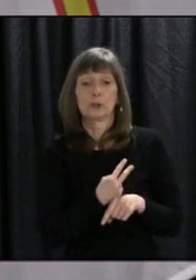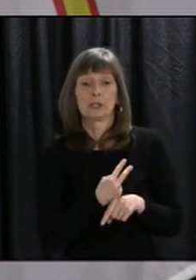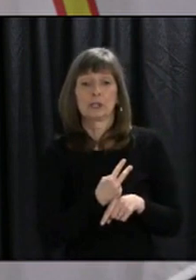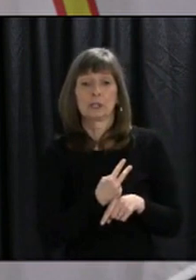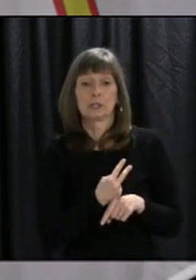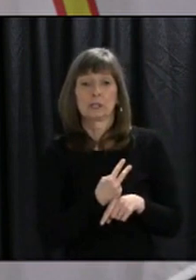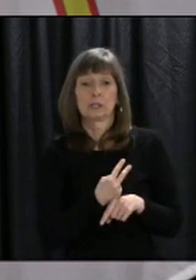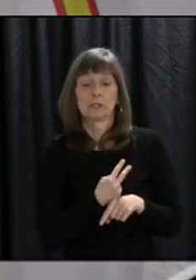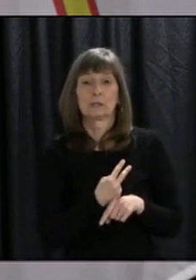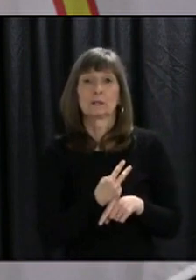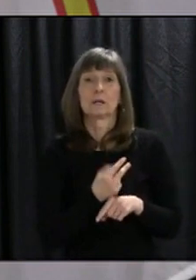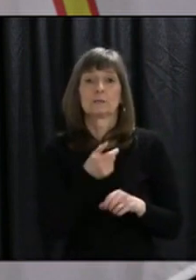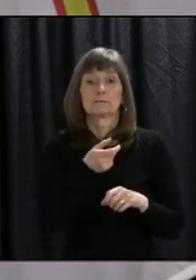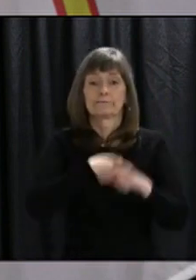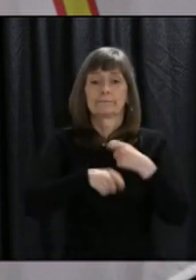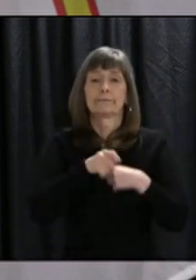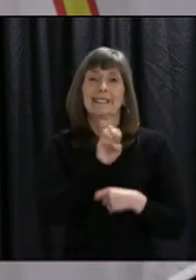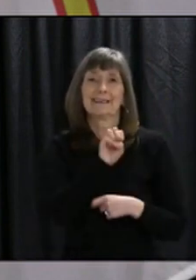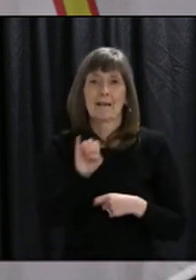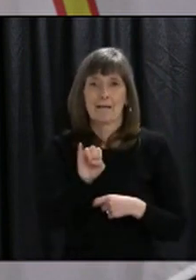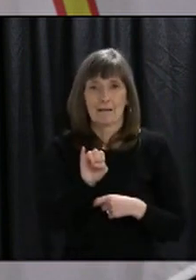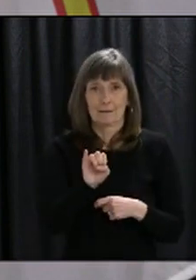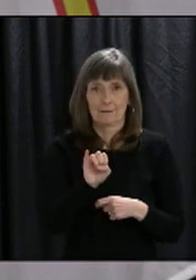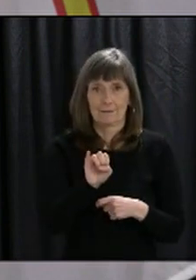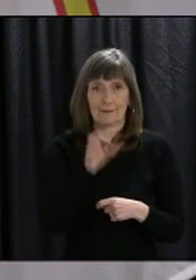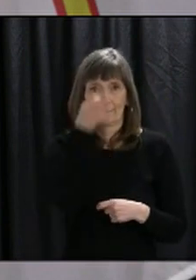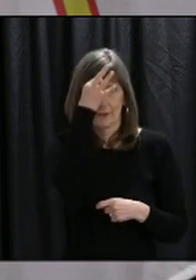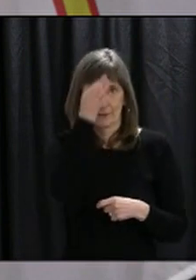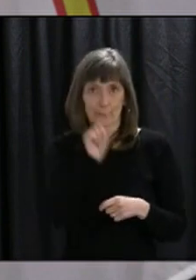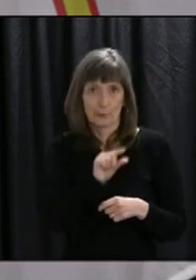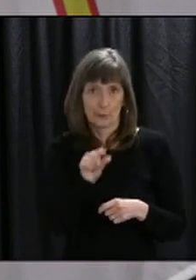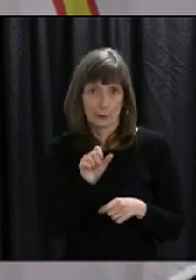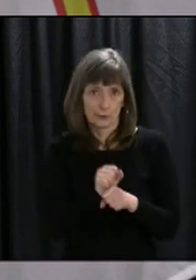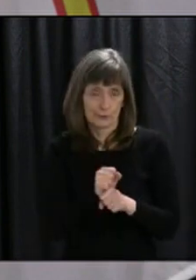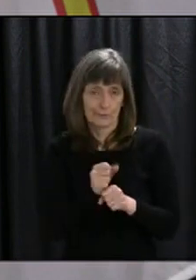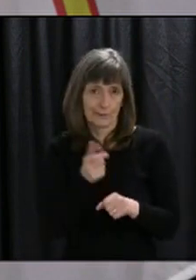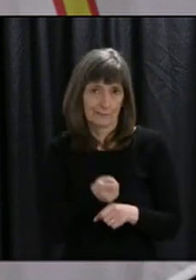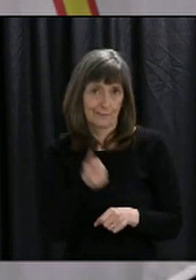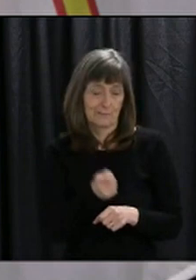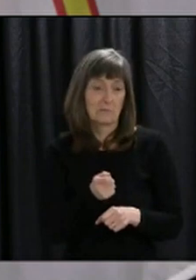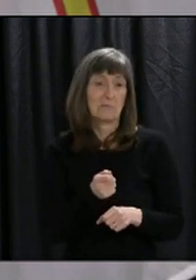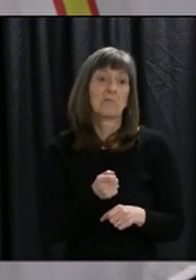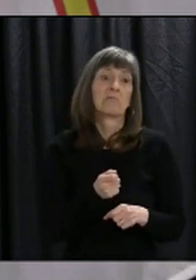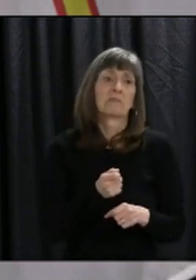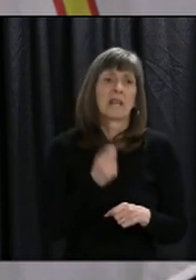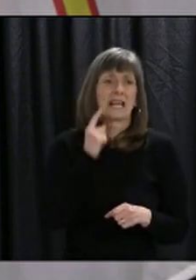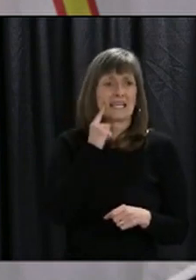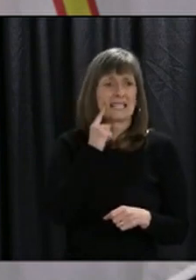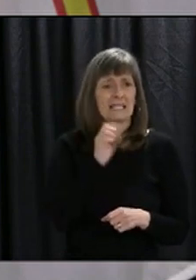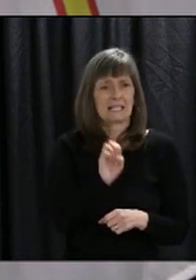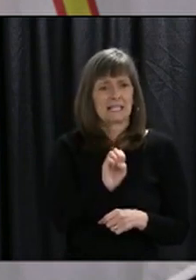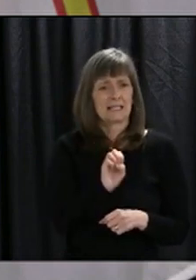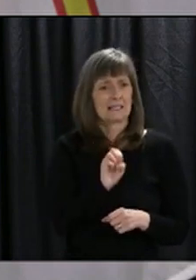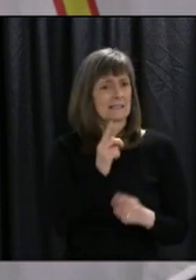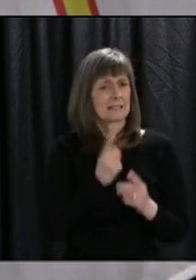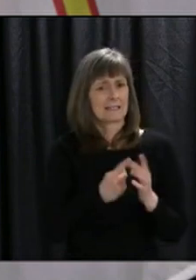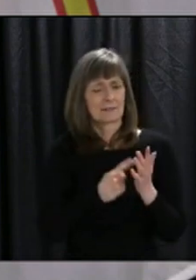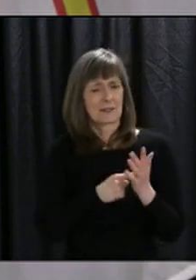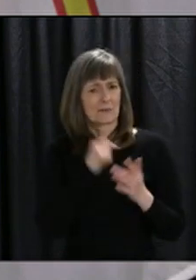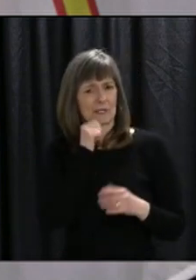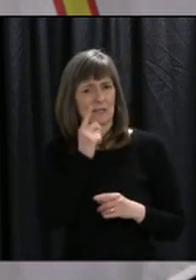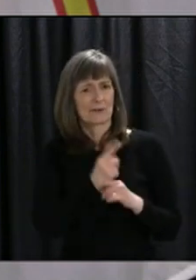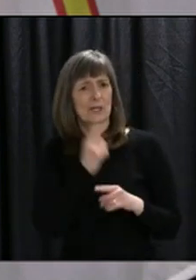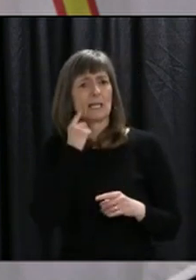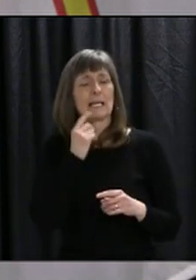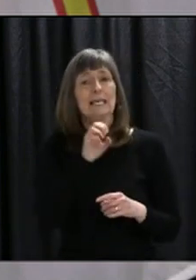I guess, on an EI program or some federal program. And as you know, with the EI program, I think something that's not factored into this is that there is